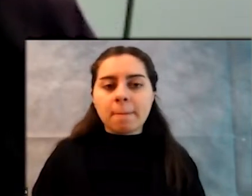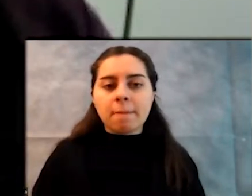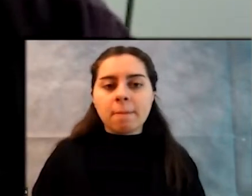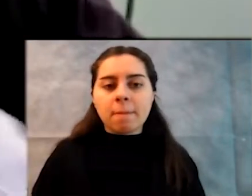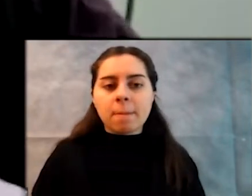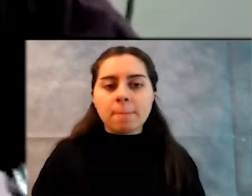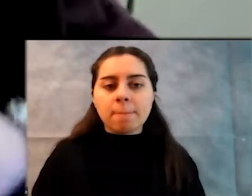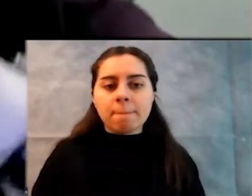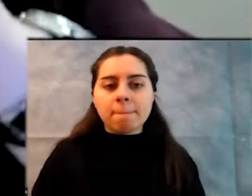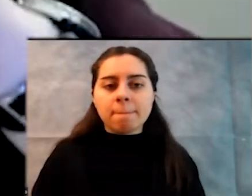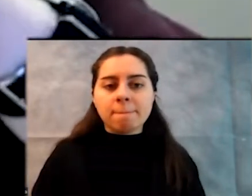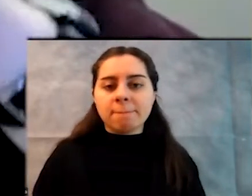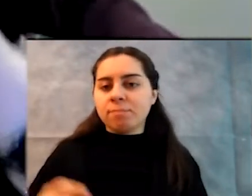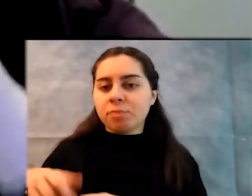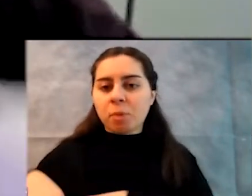Let's take a water break.